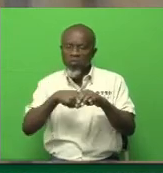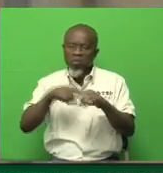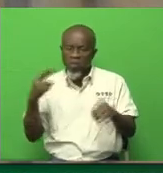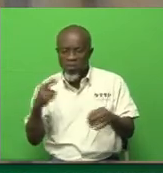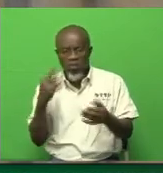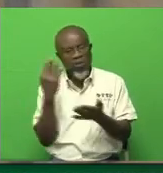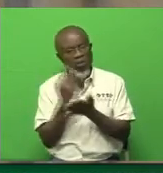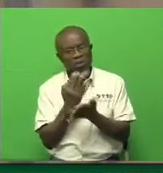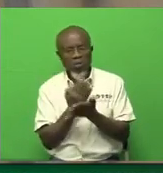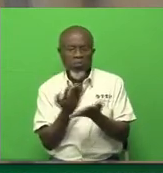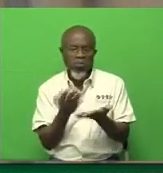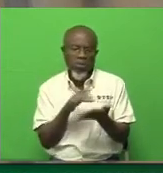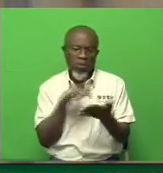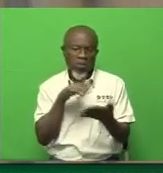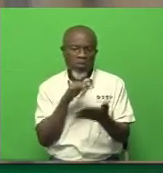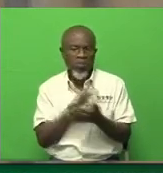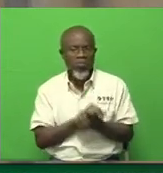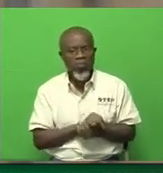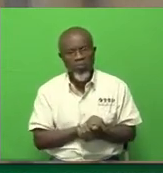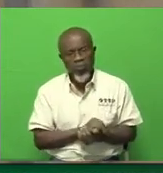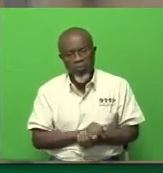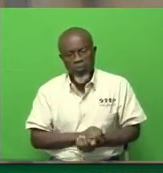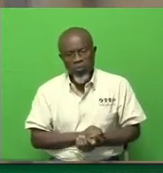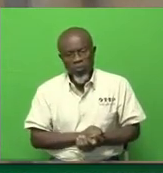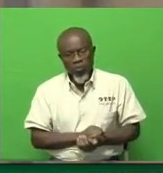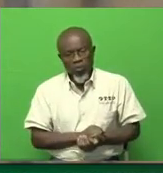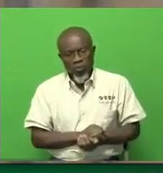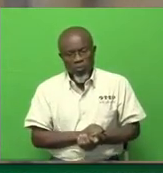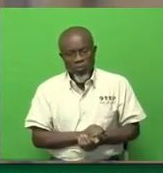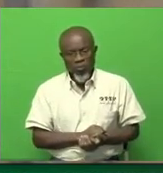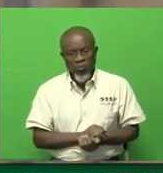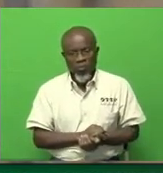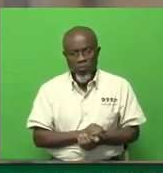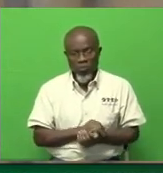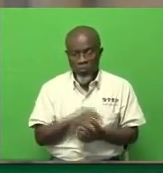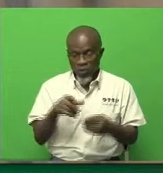the opposition supposedly disbelief that they will get access to Gates